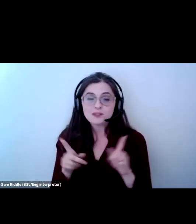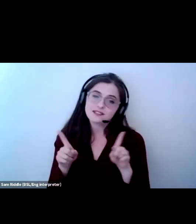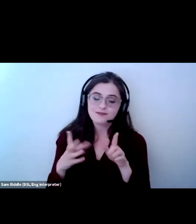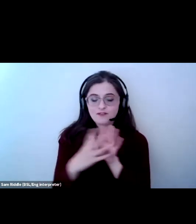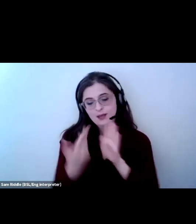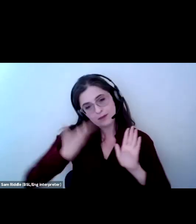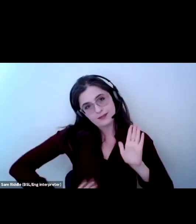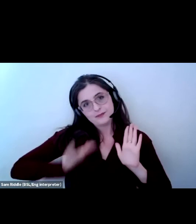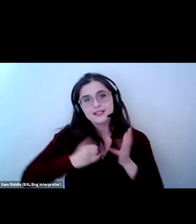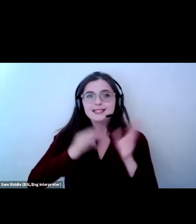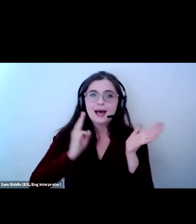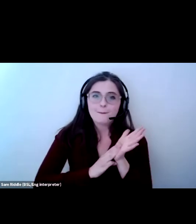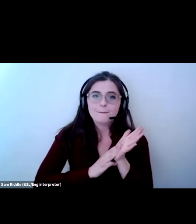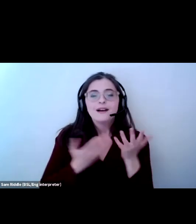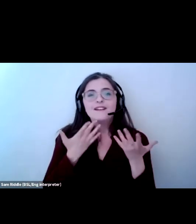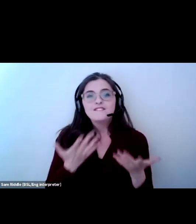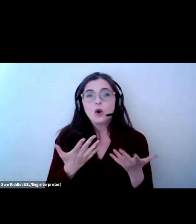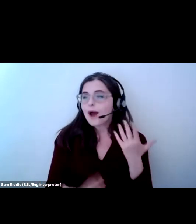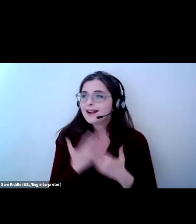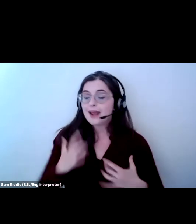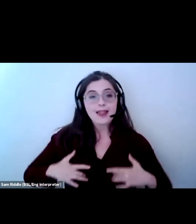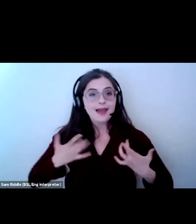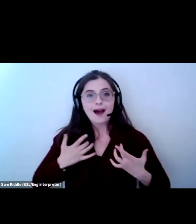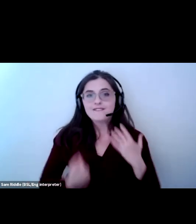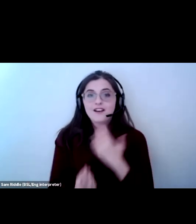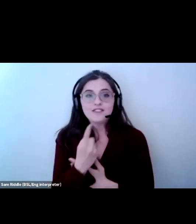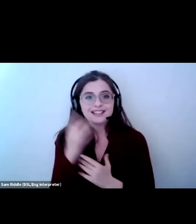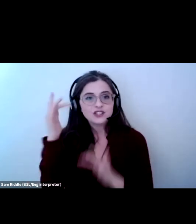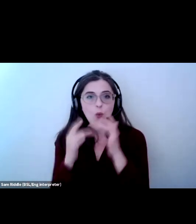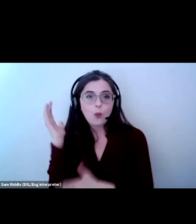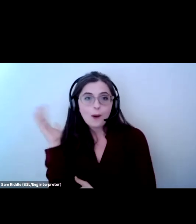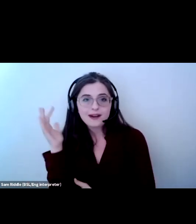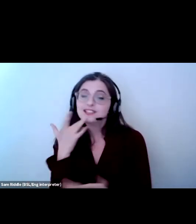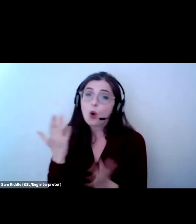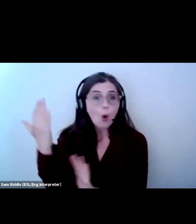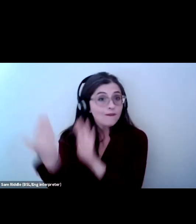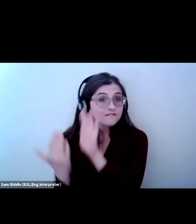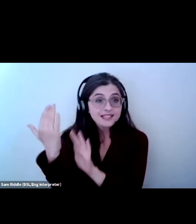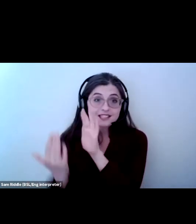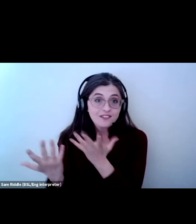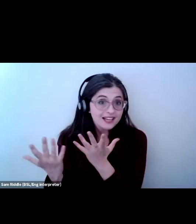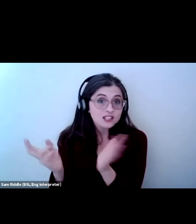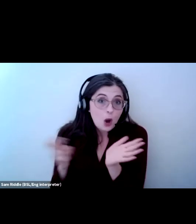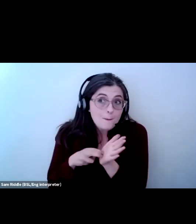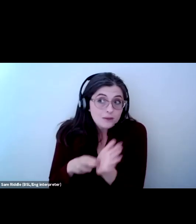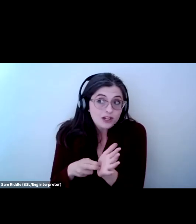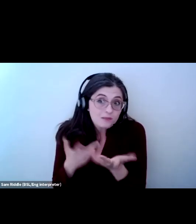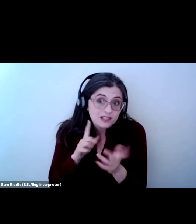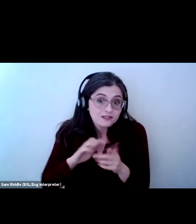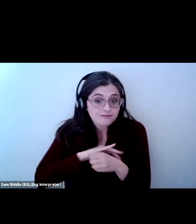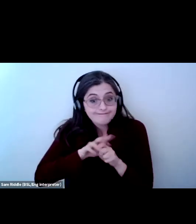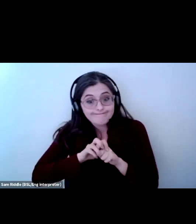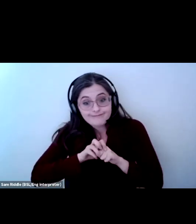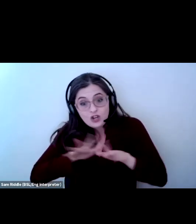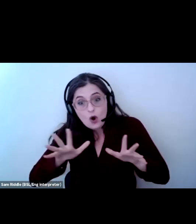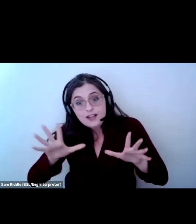Sam for any live events, webinars, or face-to-face booking as the world's reopening now after COVID.